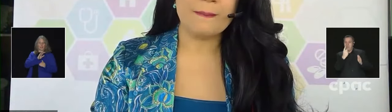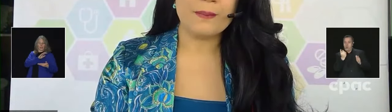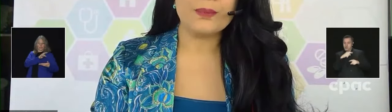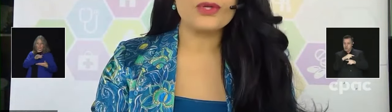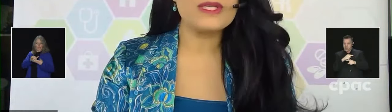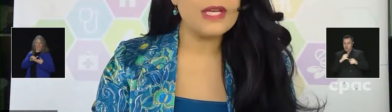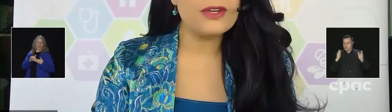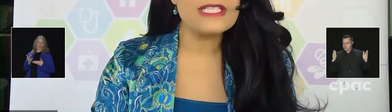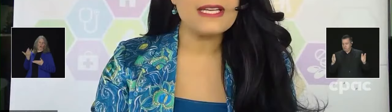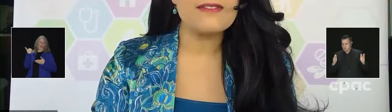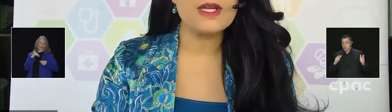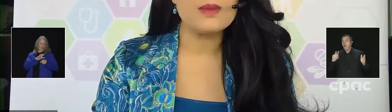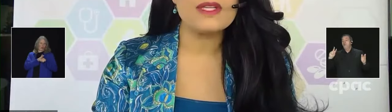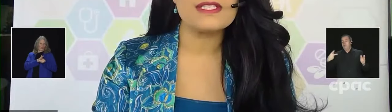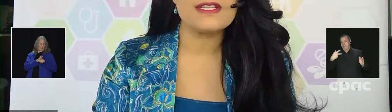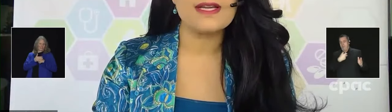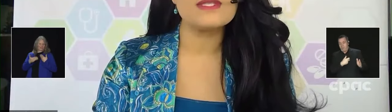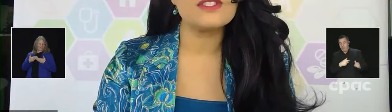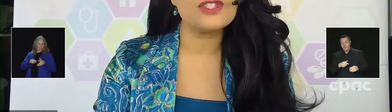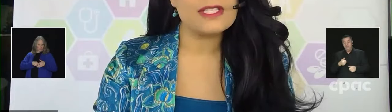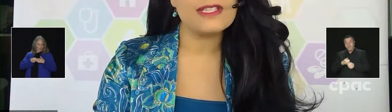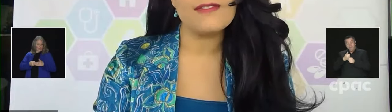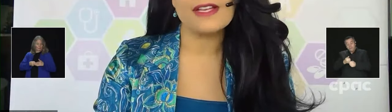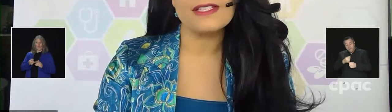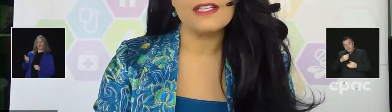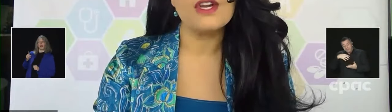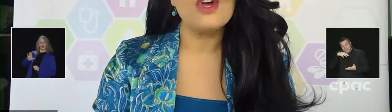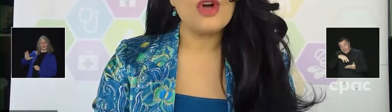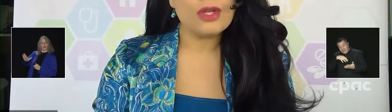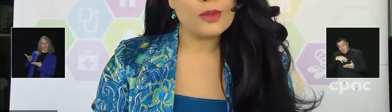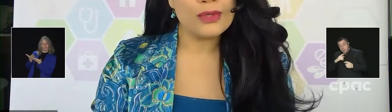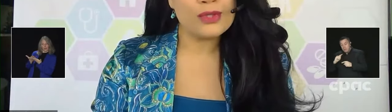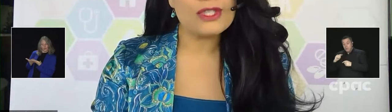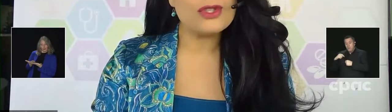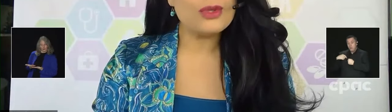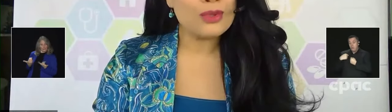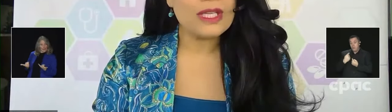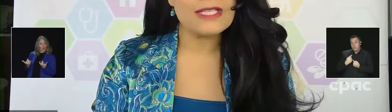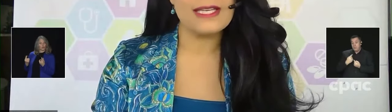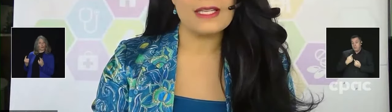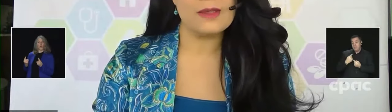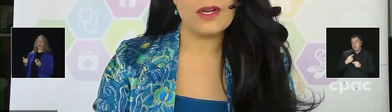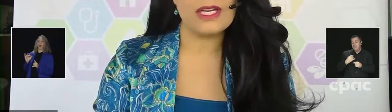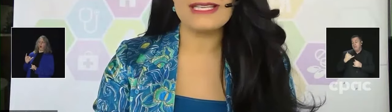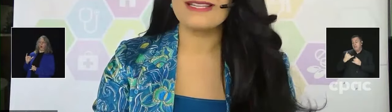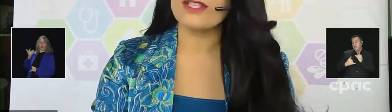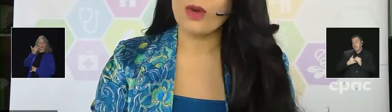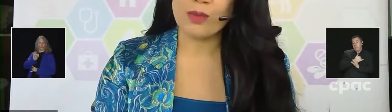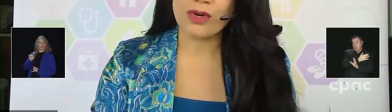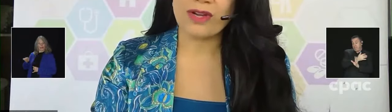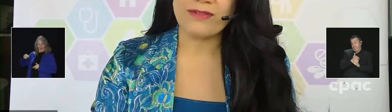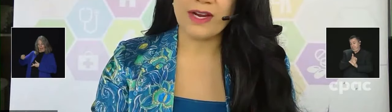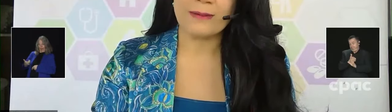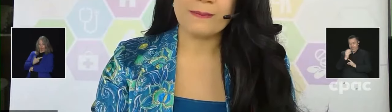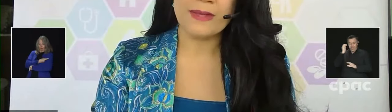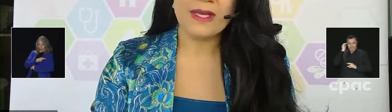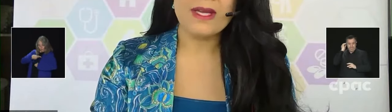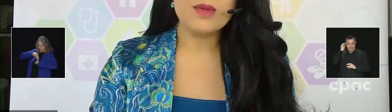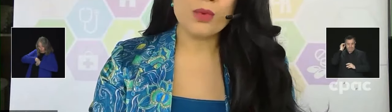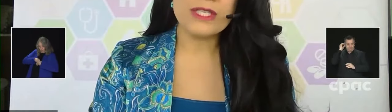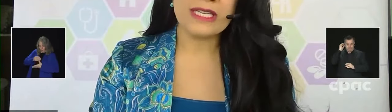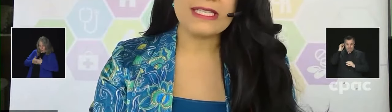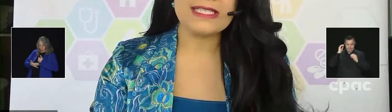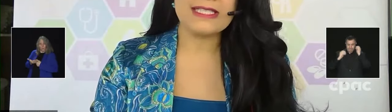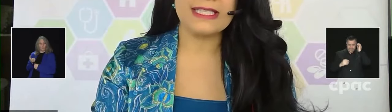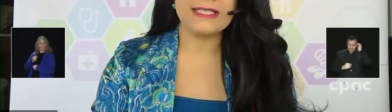pandemic. Preliminary data available at this time suggests that the vaccine also produces neutralizing antibodies against the Omicron variant,